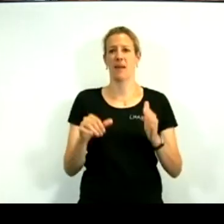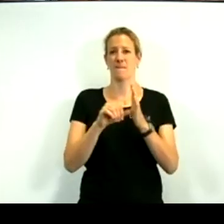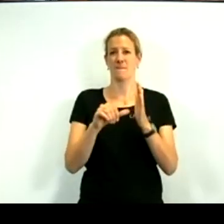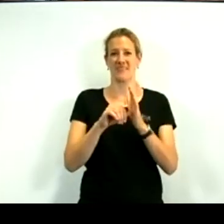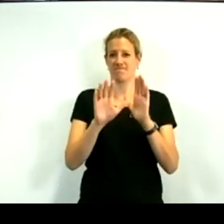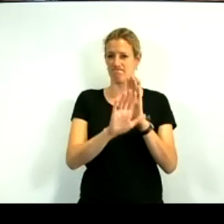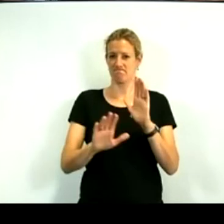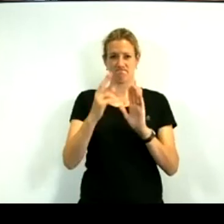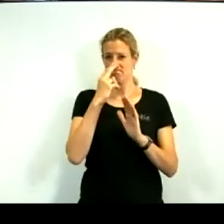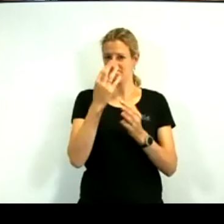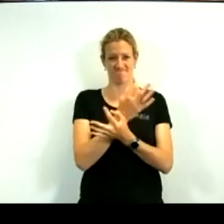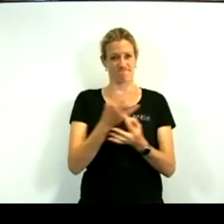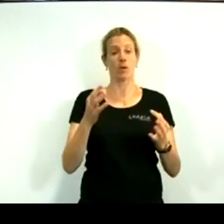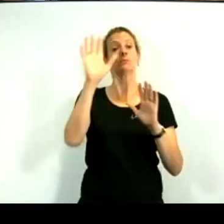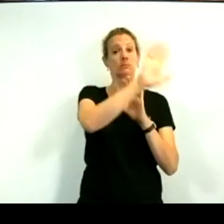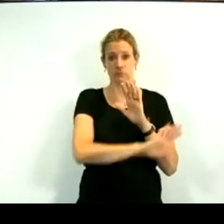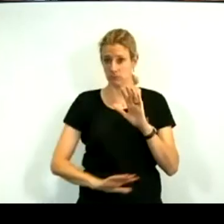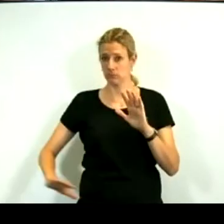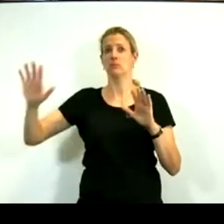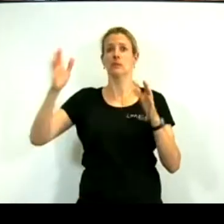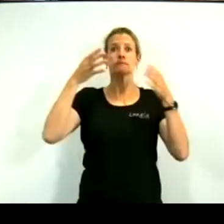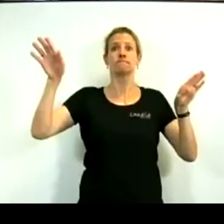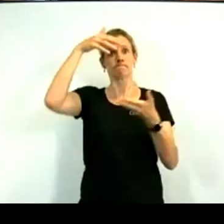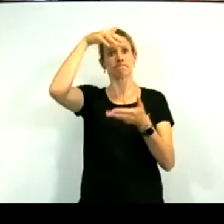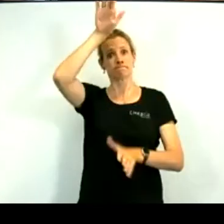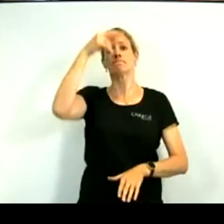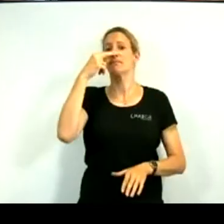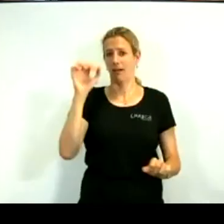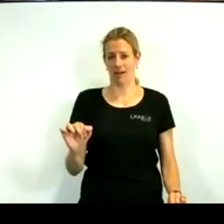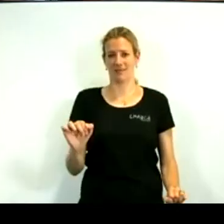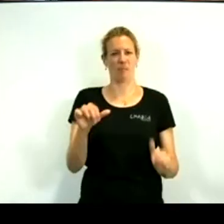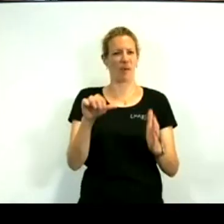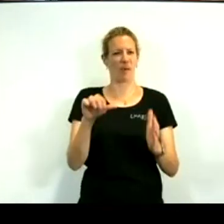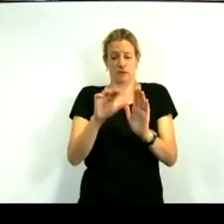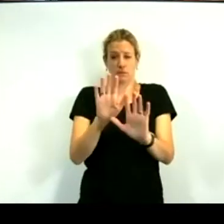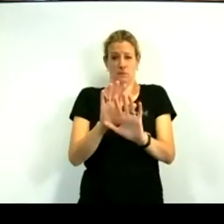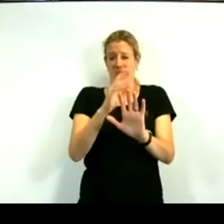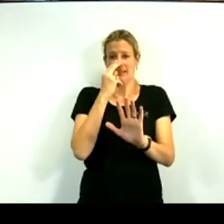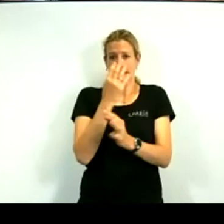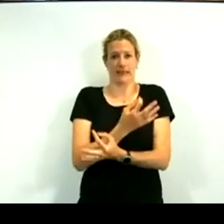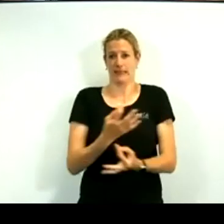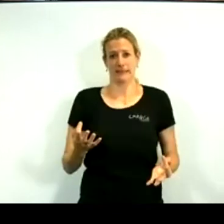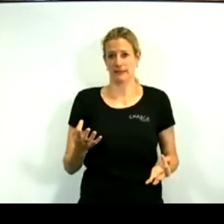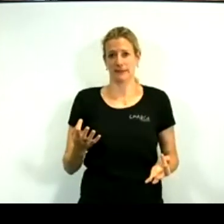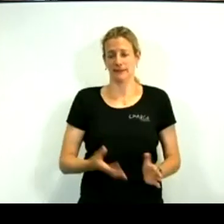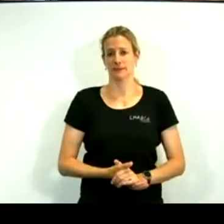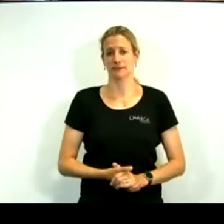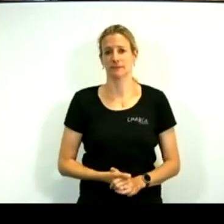complete, but central vision is missing. So this person might have no problem